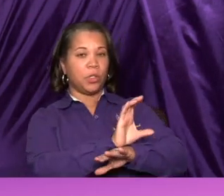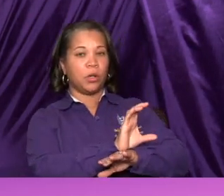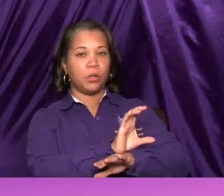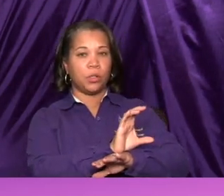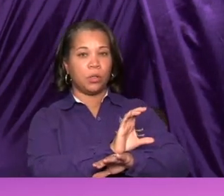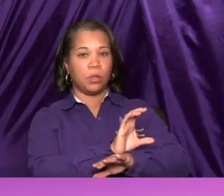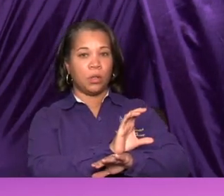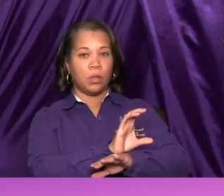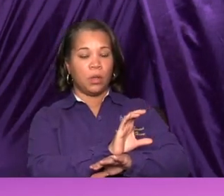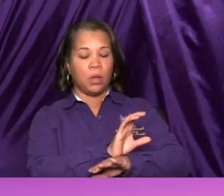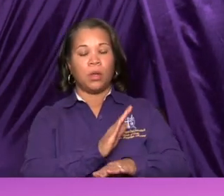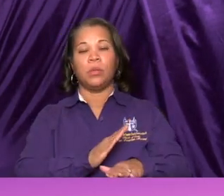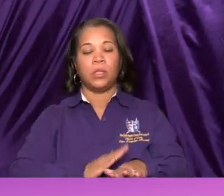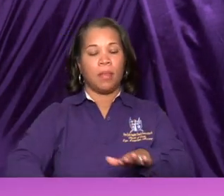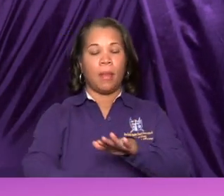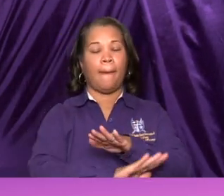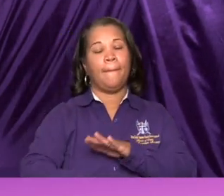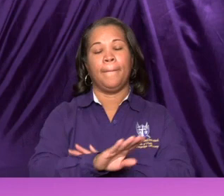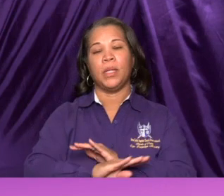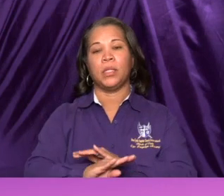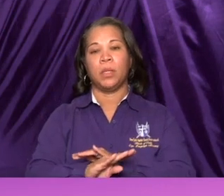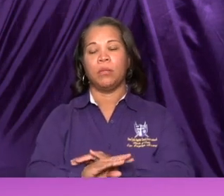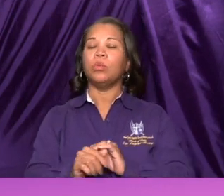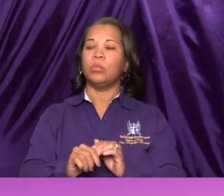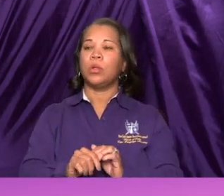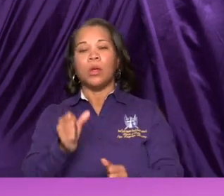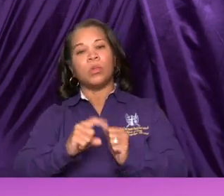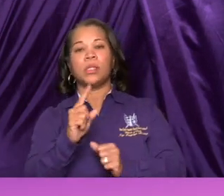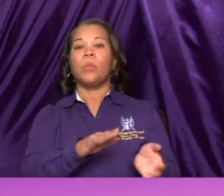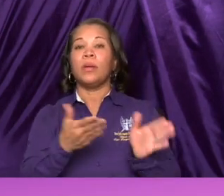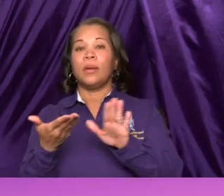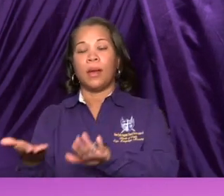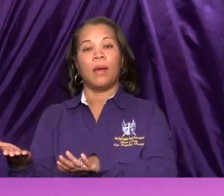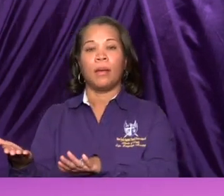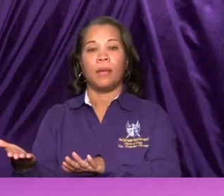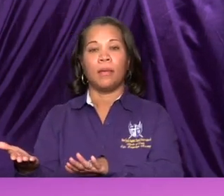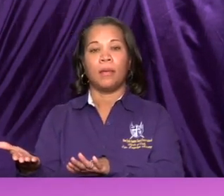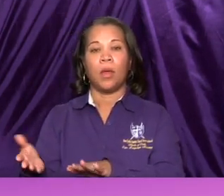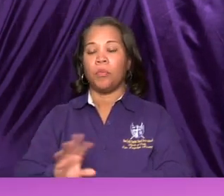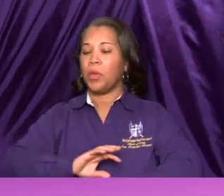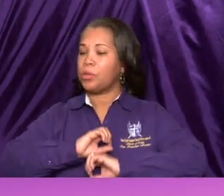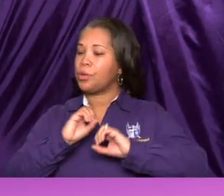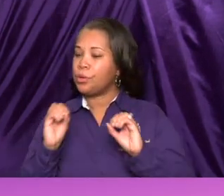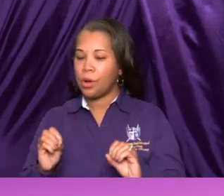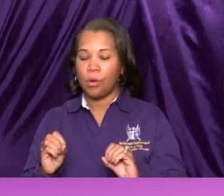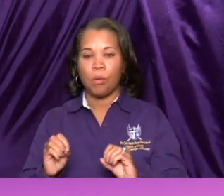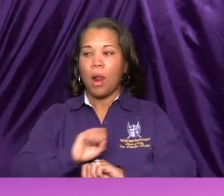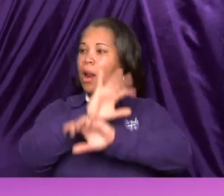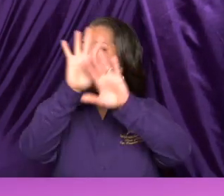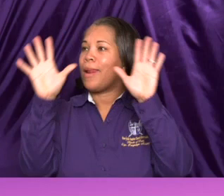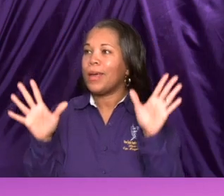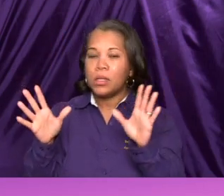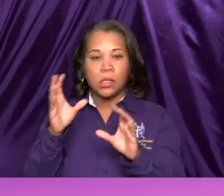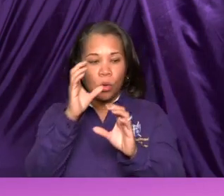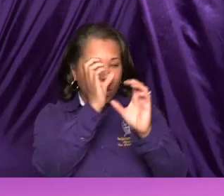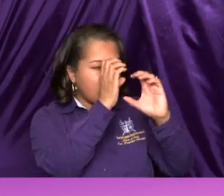It was in the basement at a repass where there was no lights, where there was no cameras,